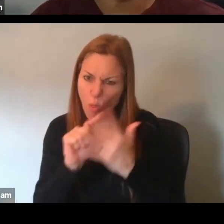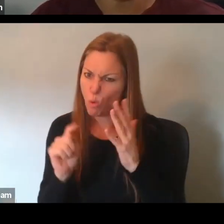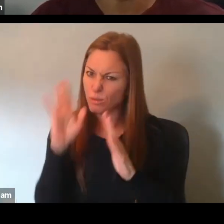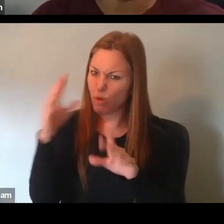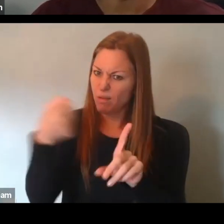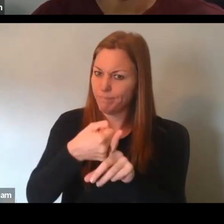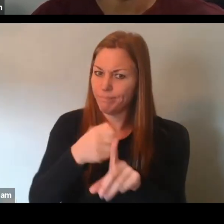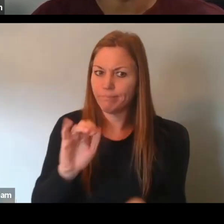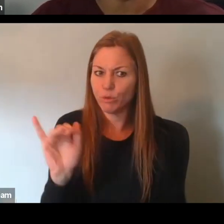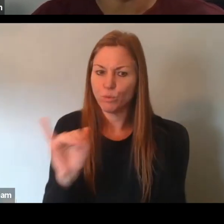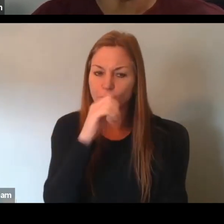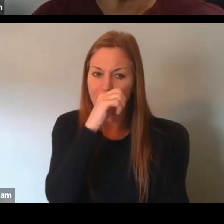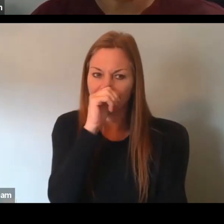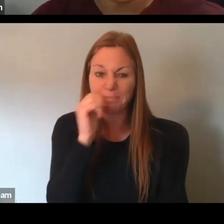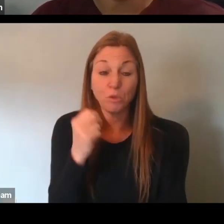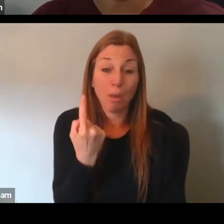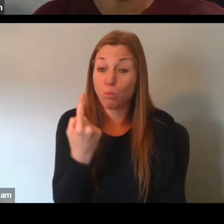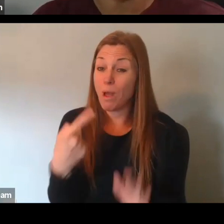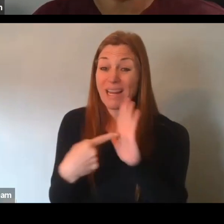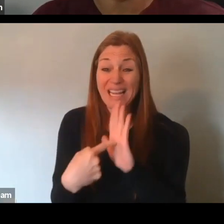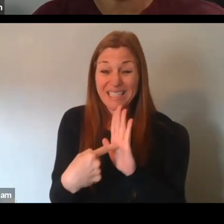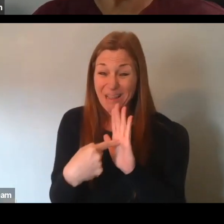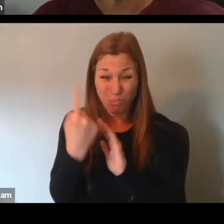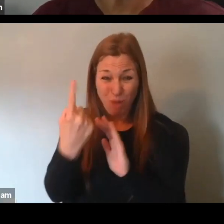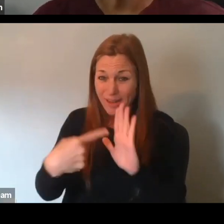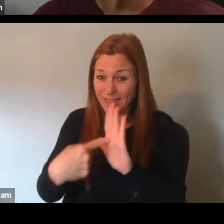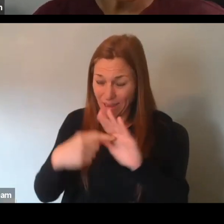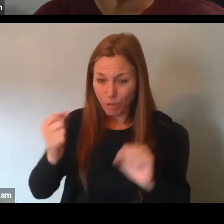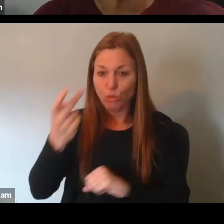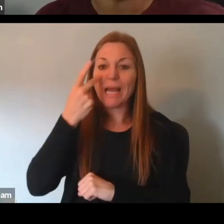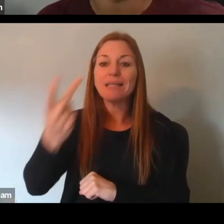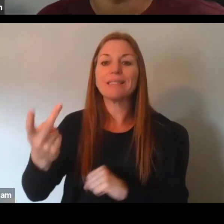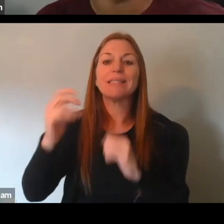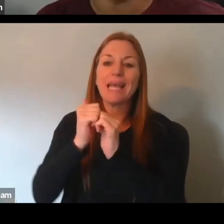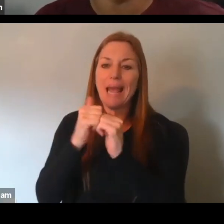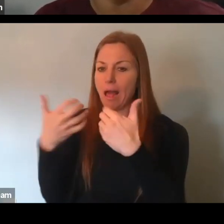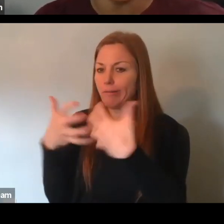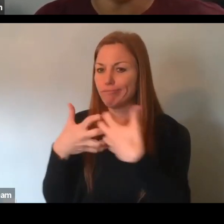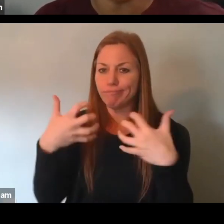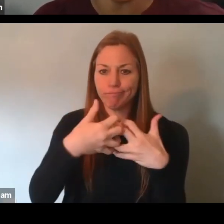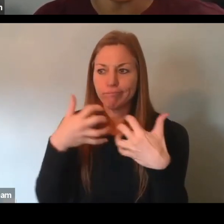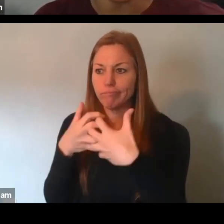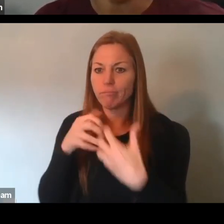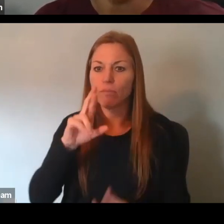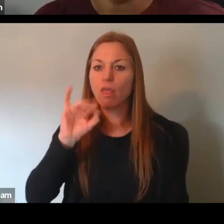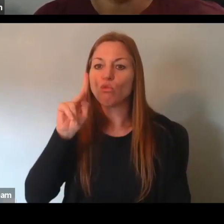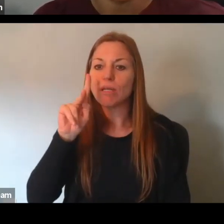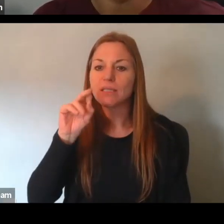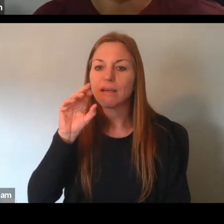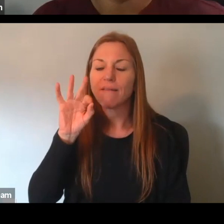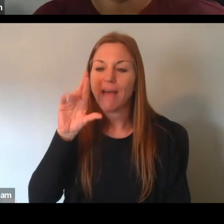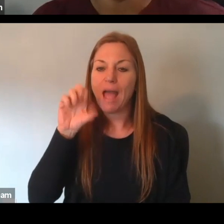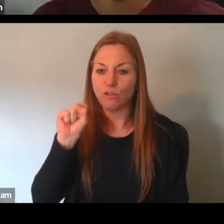this combination of different risk factors coming from different aspects of one's identity. And those things can create